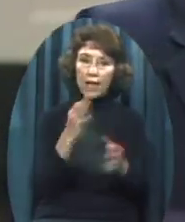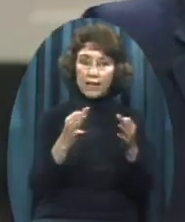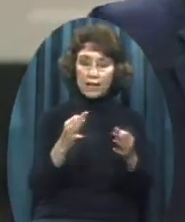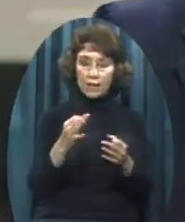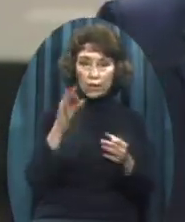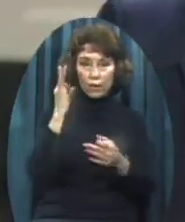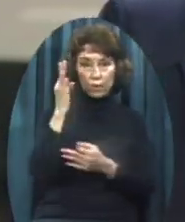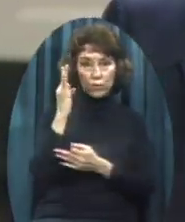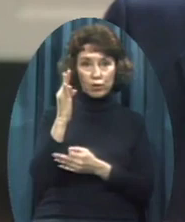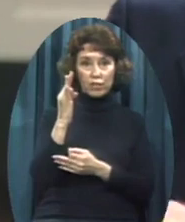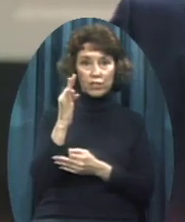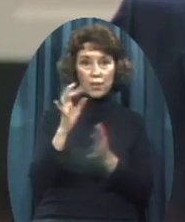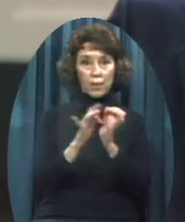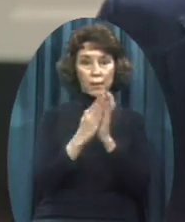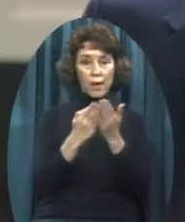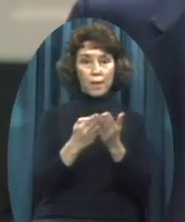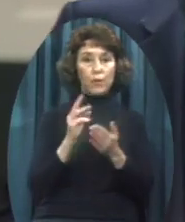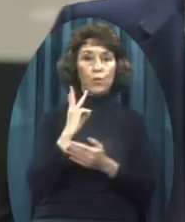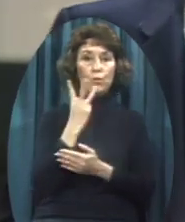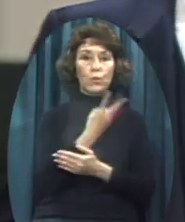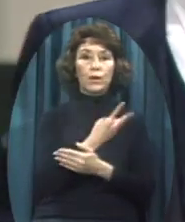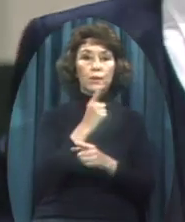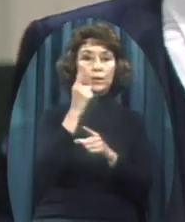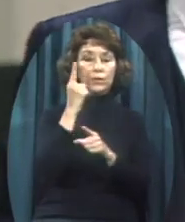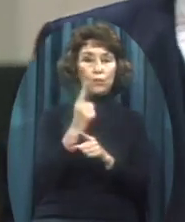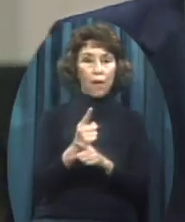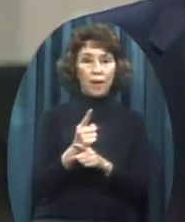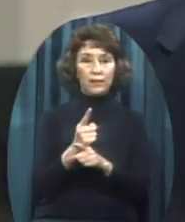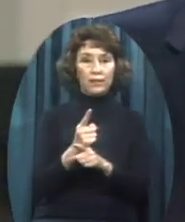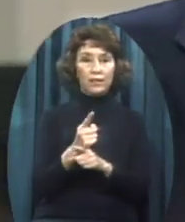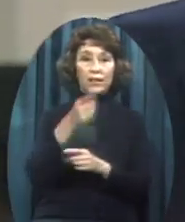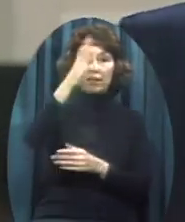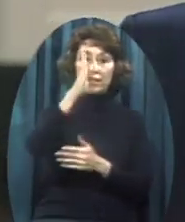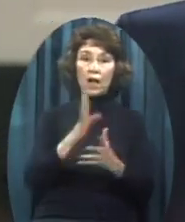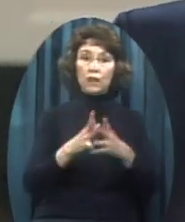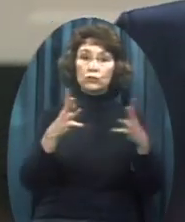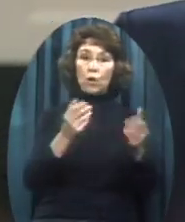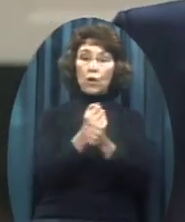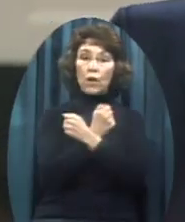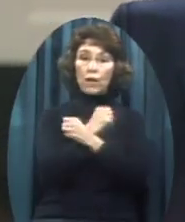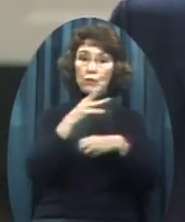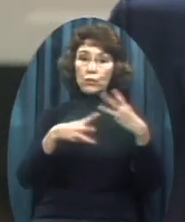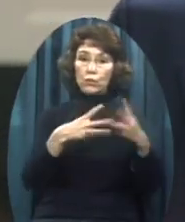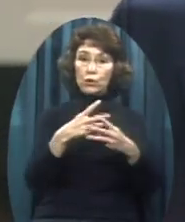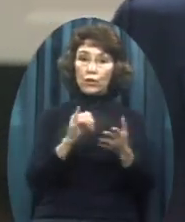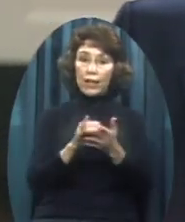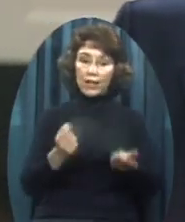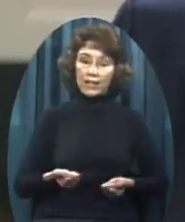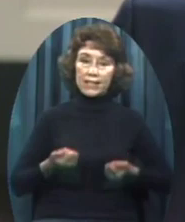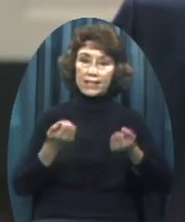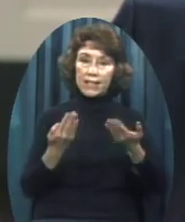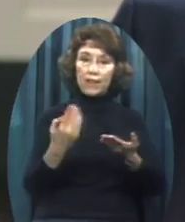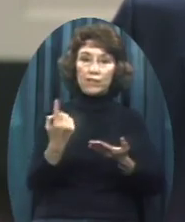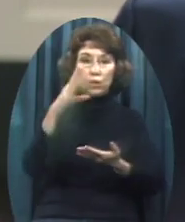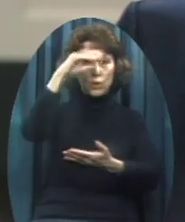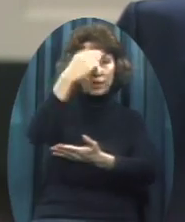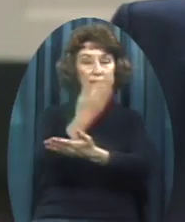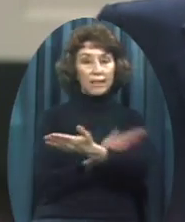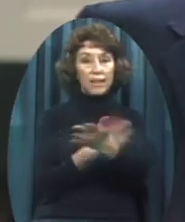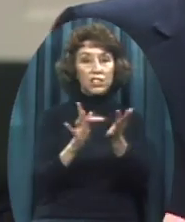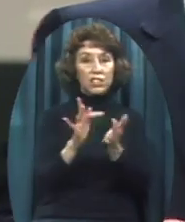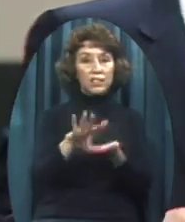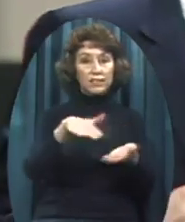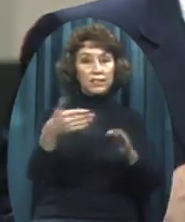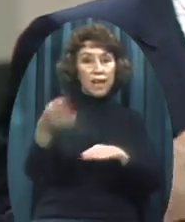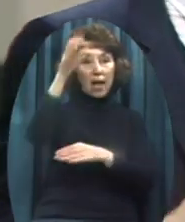For God so loved the world that he gave his only begotten Son, Jesus, to die upon a cross, that whosoever